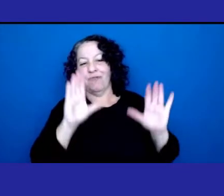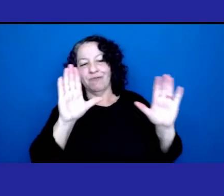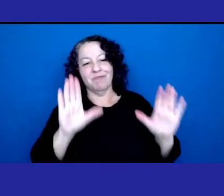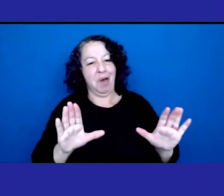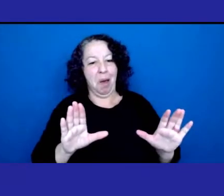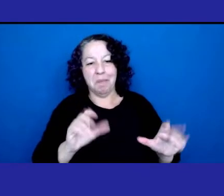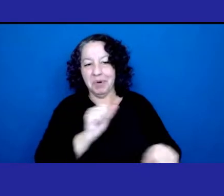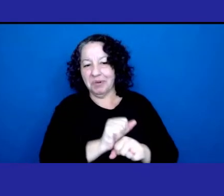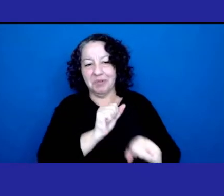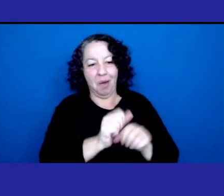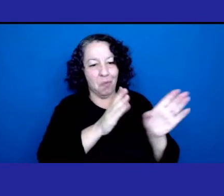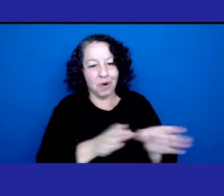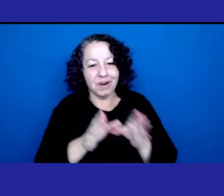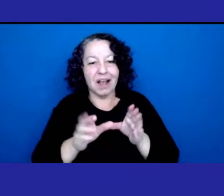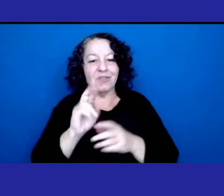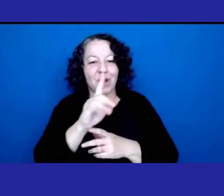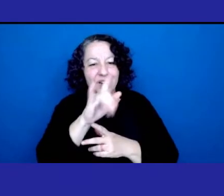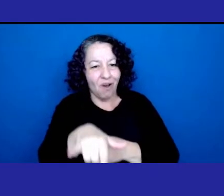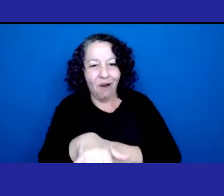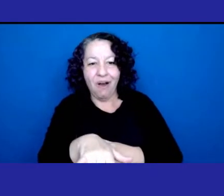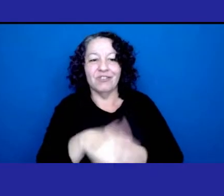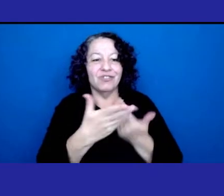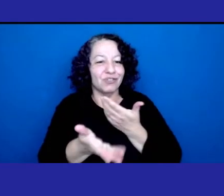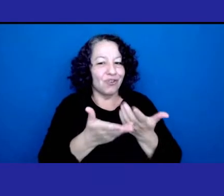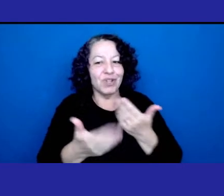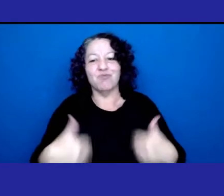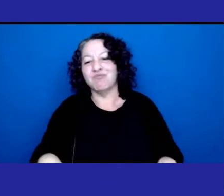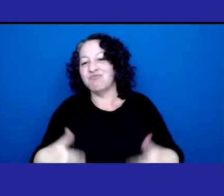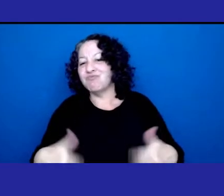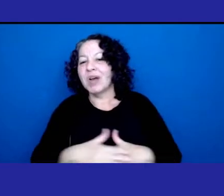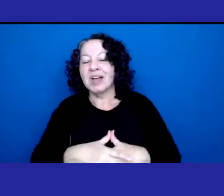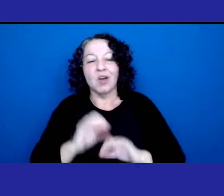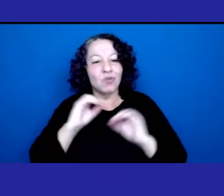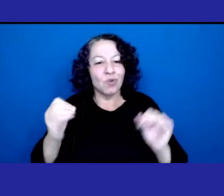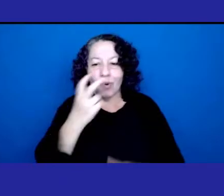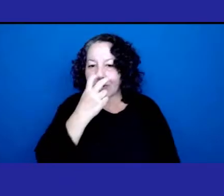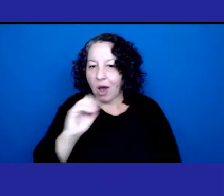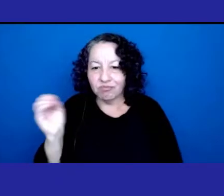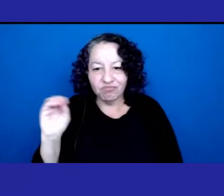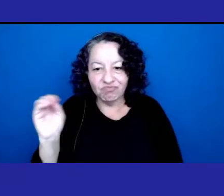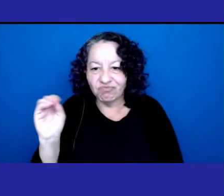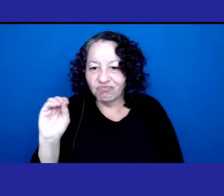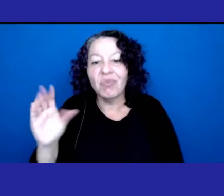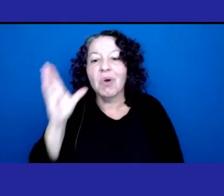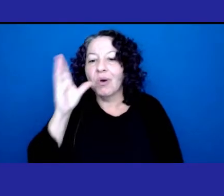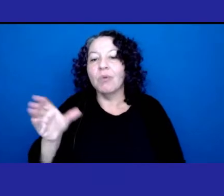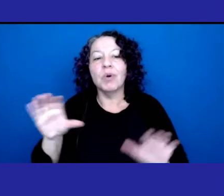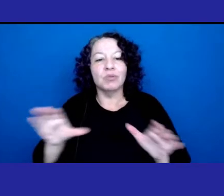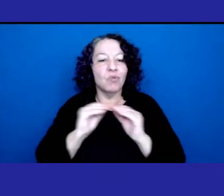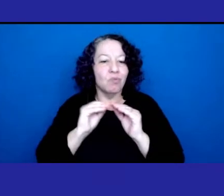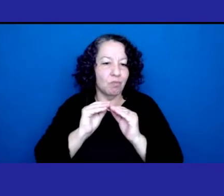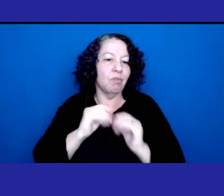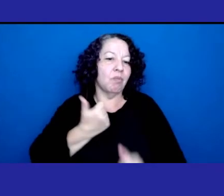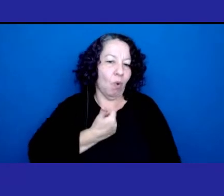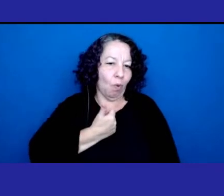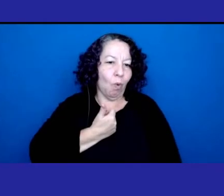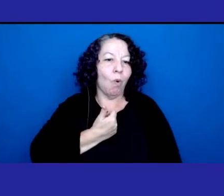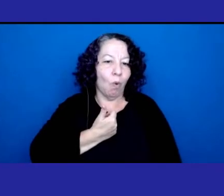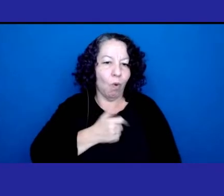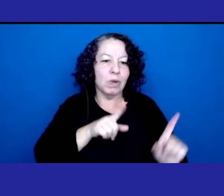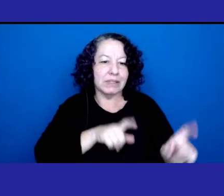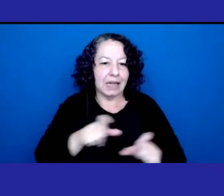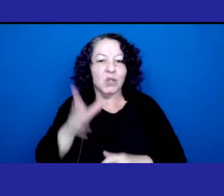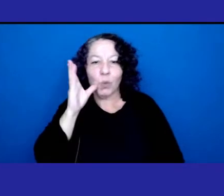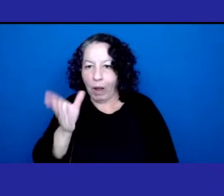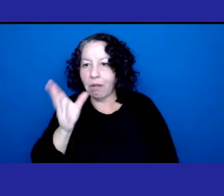our radiology services. I have no doubt that you will be doing more of our own studies. I'm just not sure